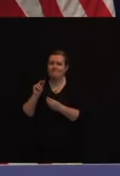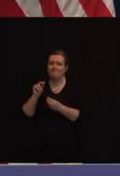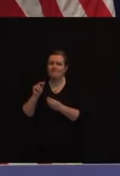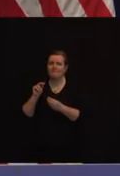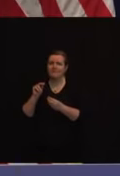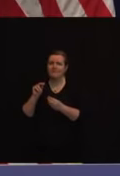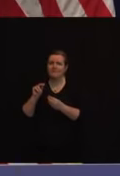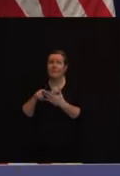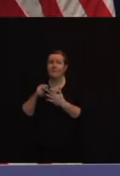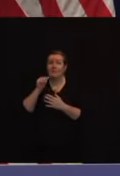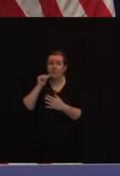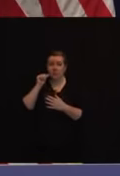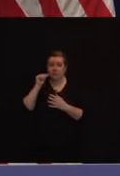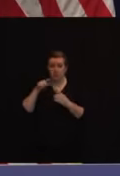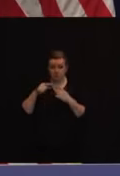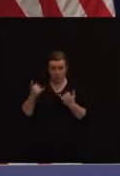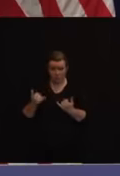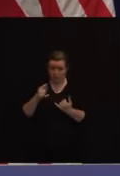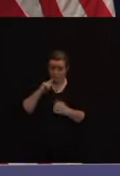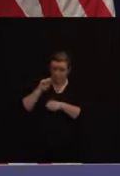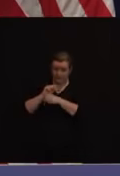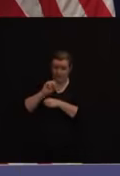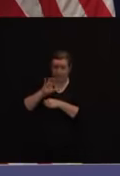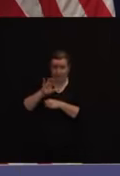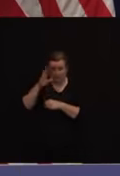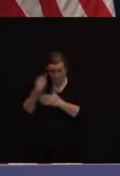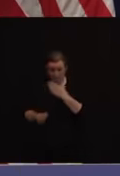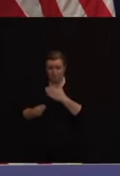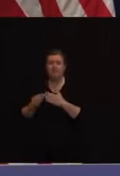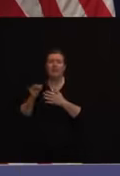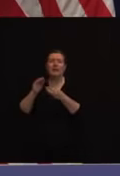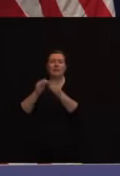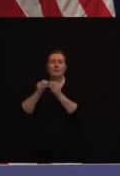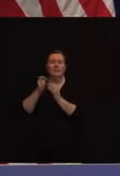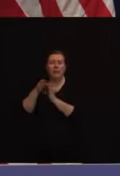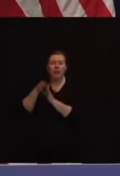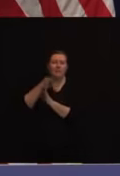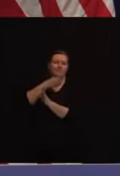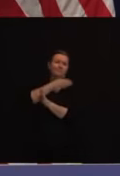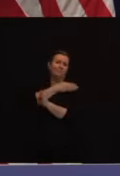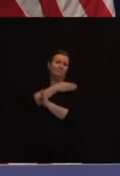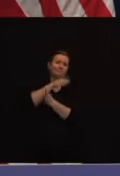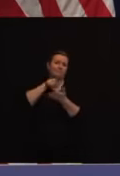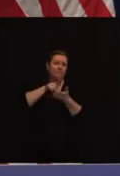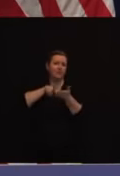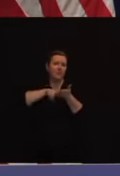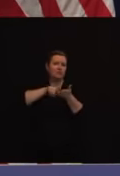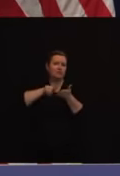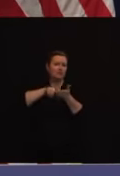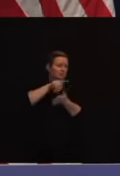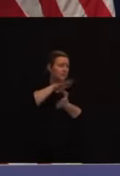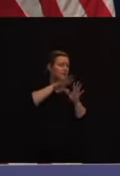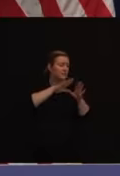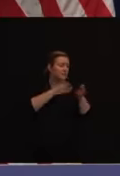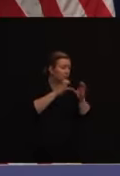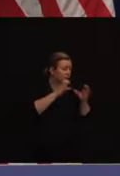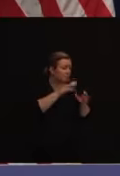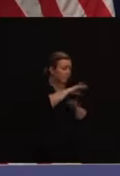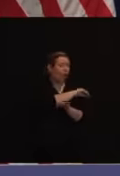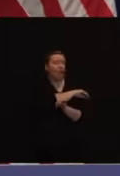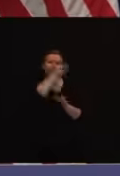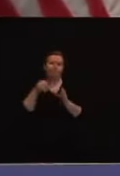were last together in this hall. This is a multi-day reality, but it is a very sobering number. Ed, do you want to jump